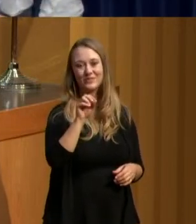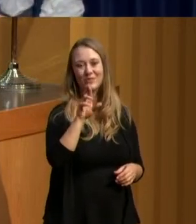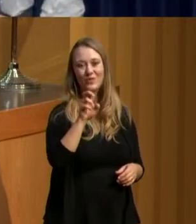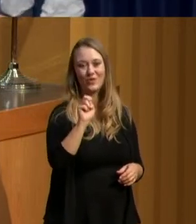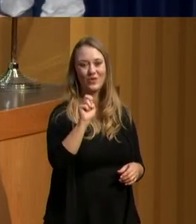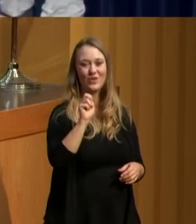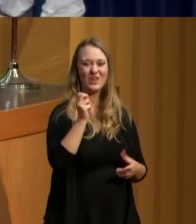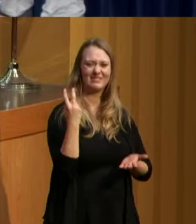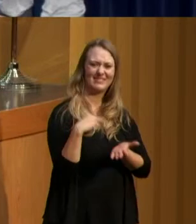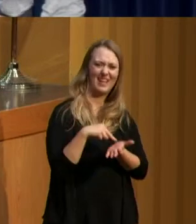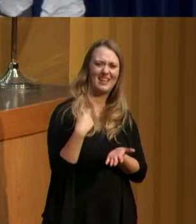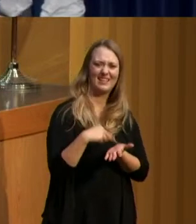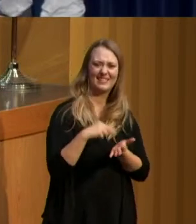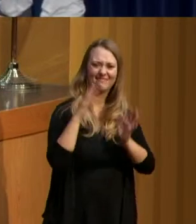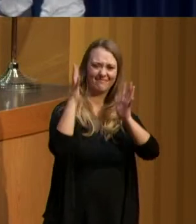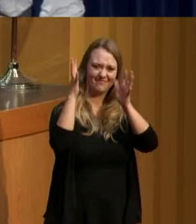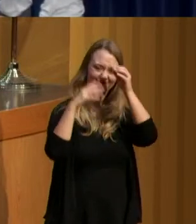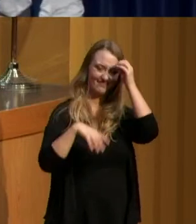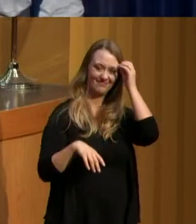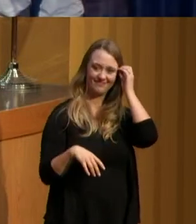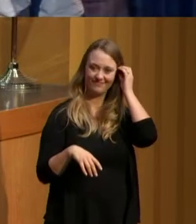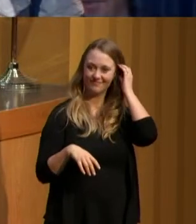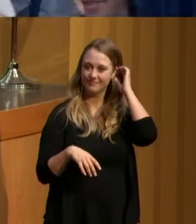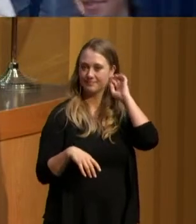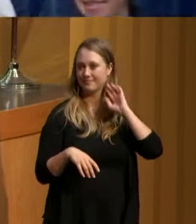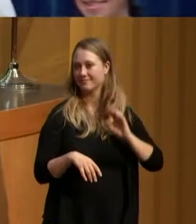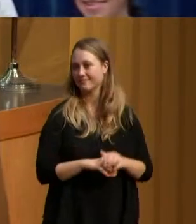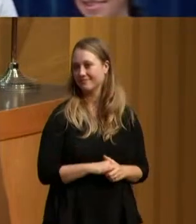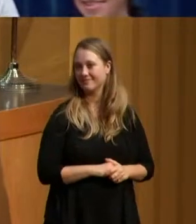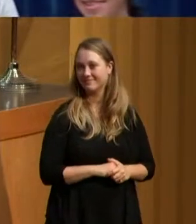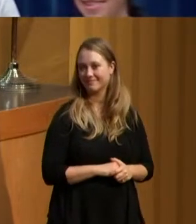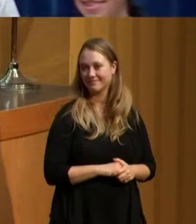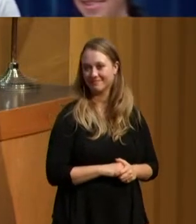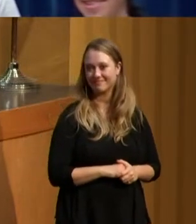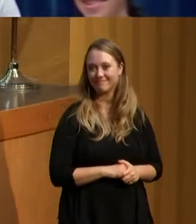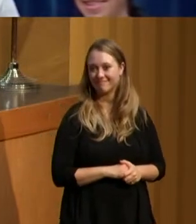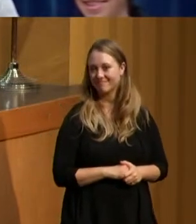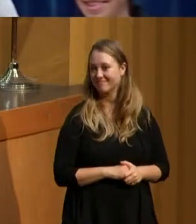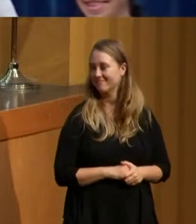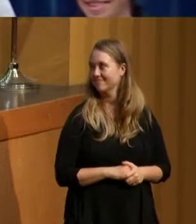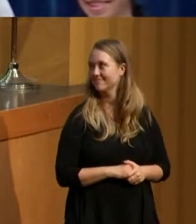up, I'm gonna put you on the spot. But, yeah.